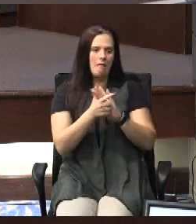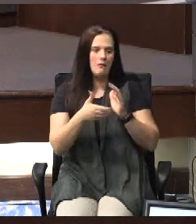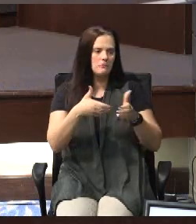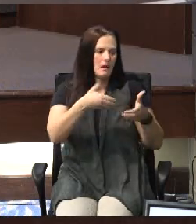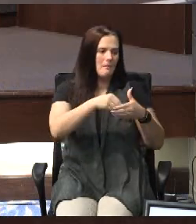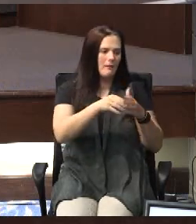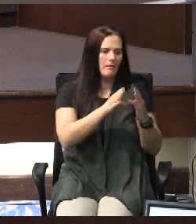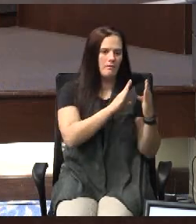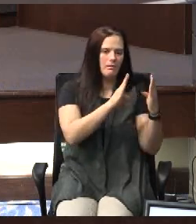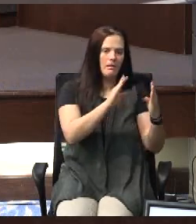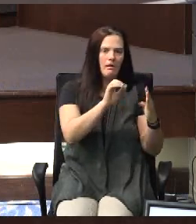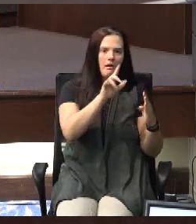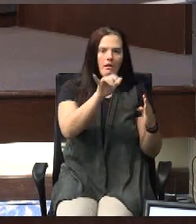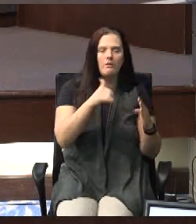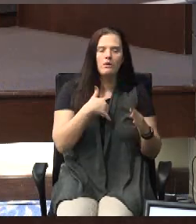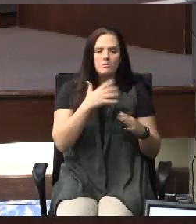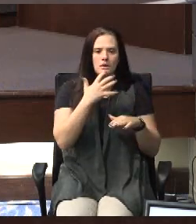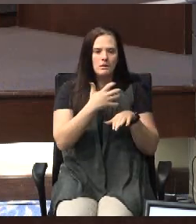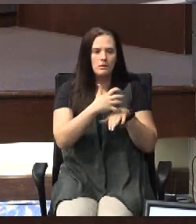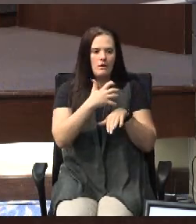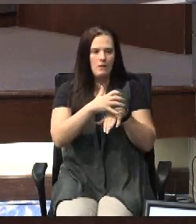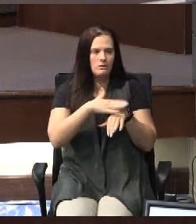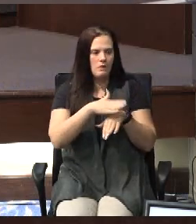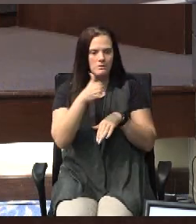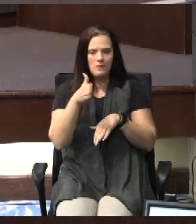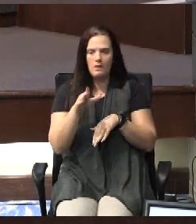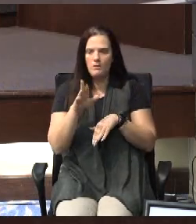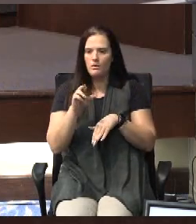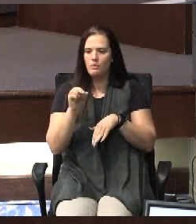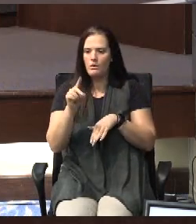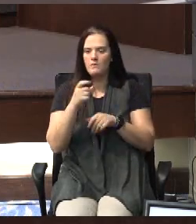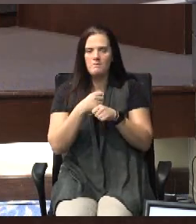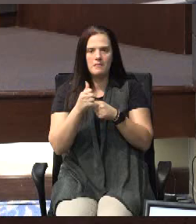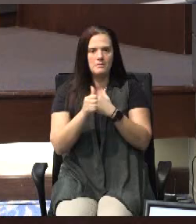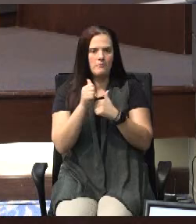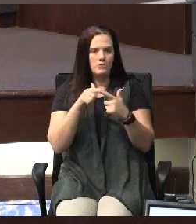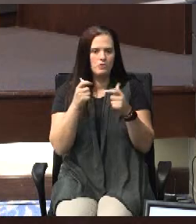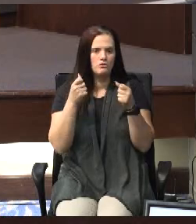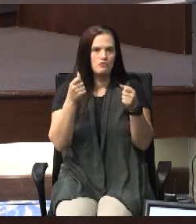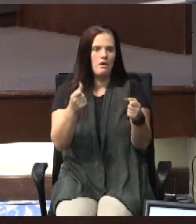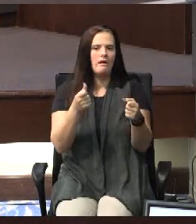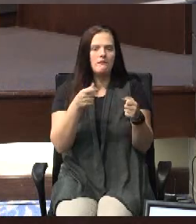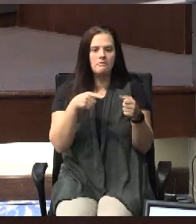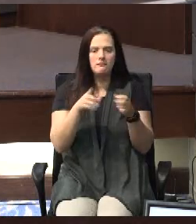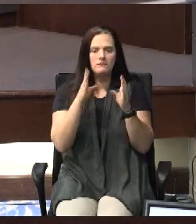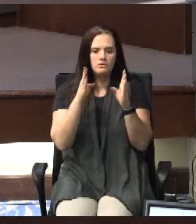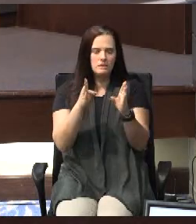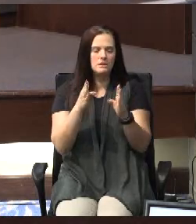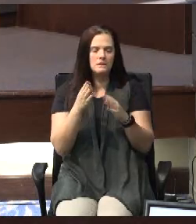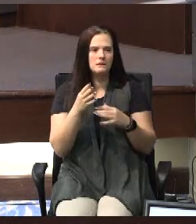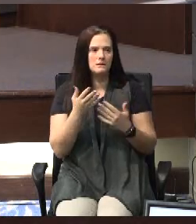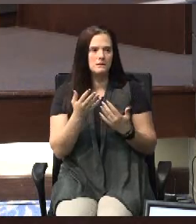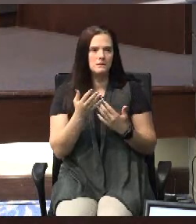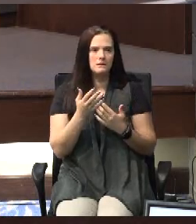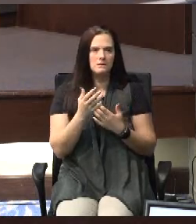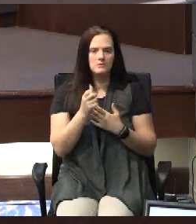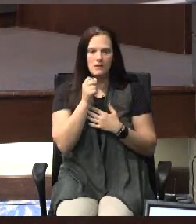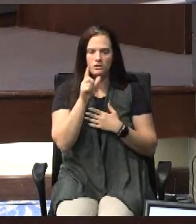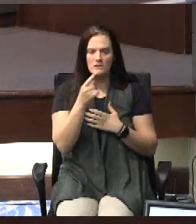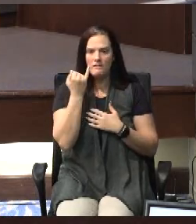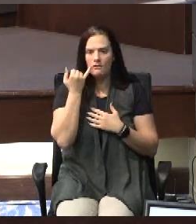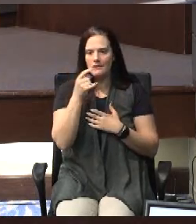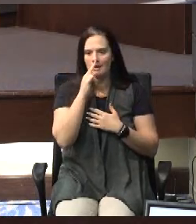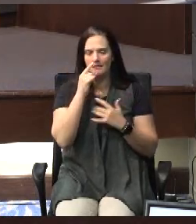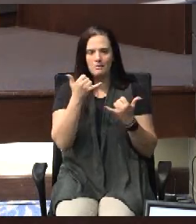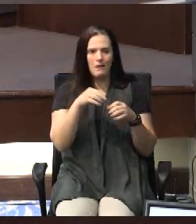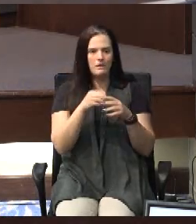alley. Here is bulky waste on the side of the road, and it makes it dangerous to drive down various streets, let alone if you are kids